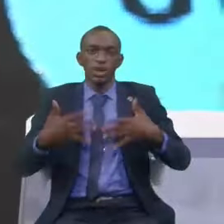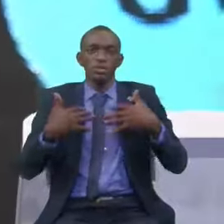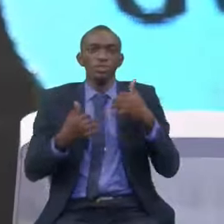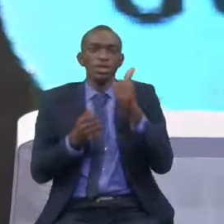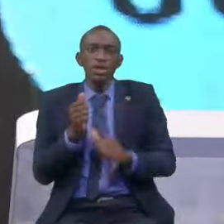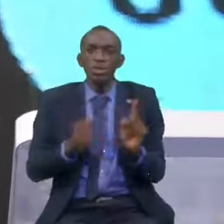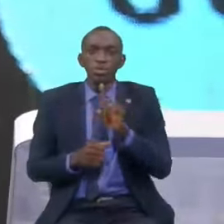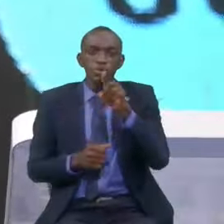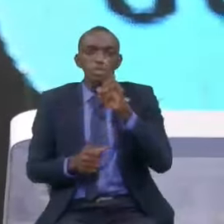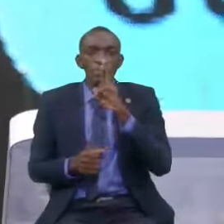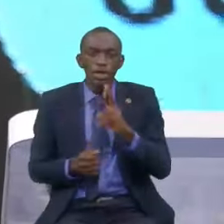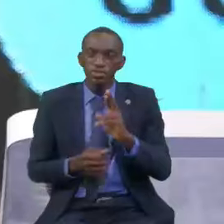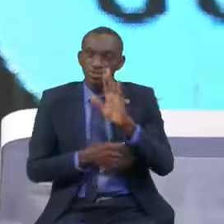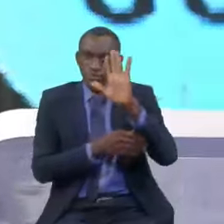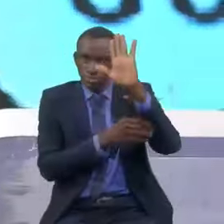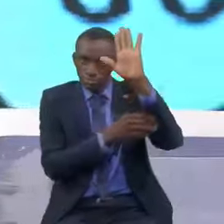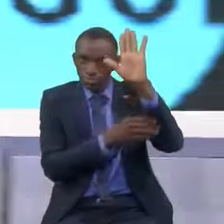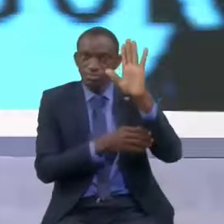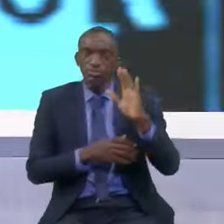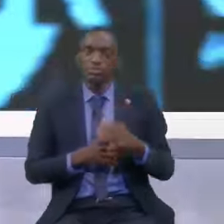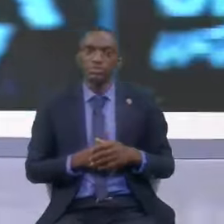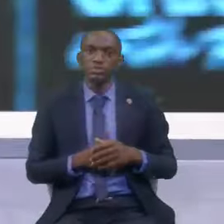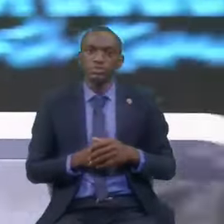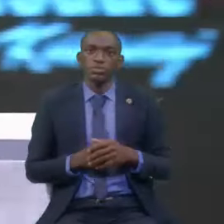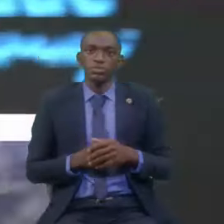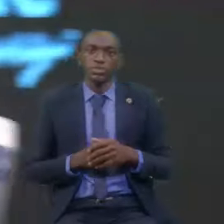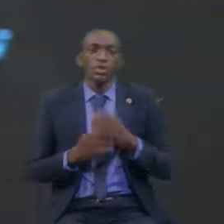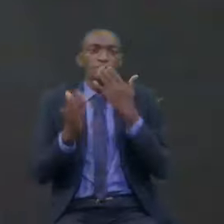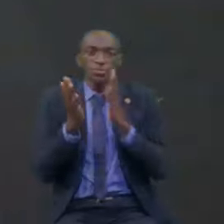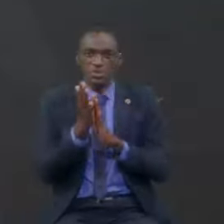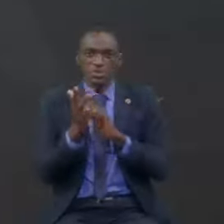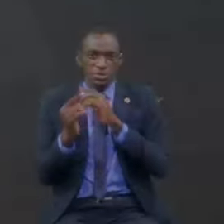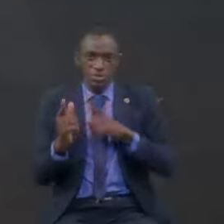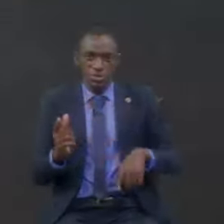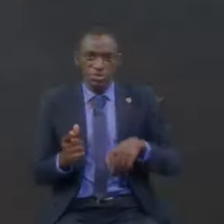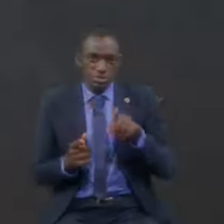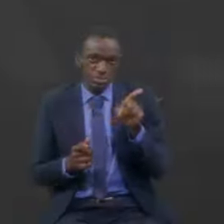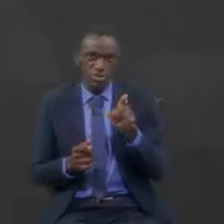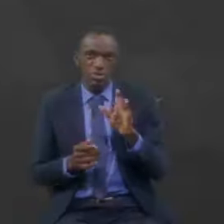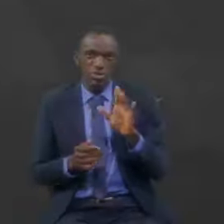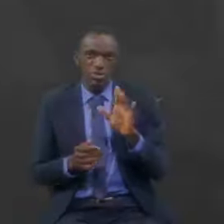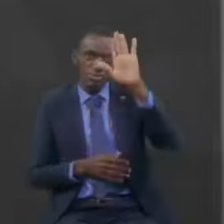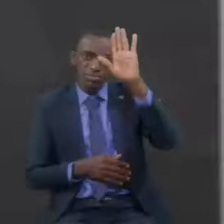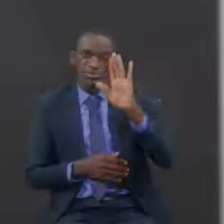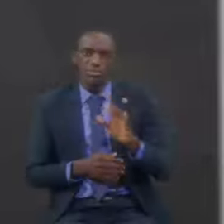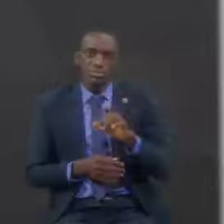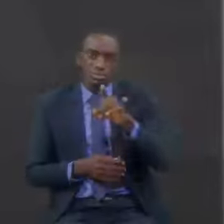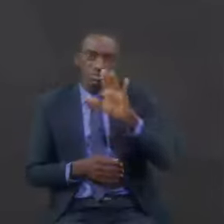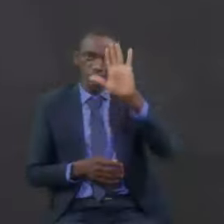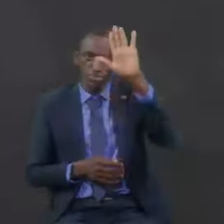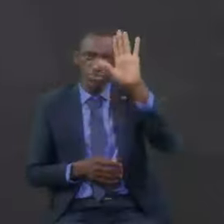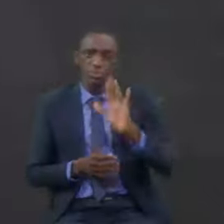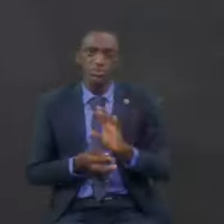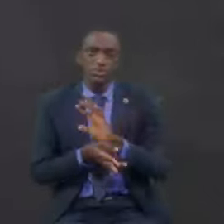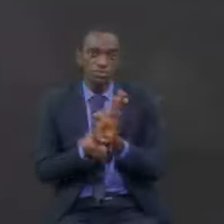that hand. Praise the Lord for that hand. Thank God for that hand. A new stage, a